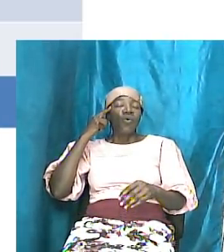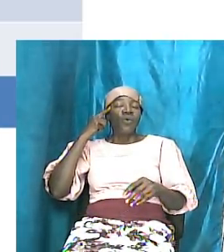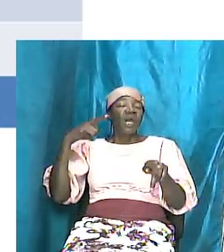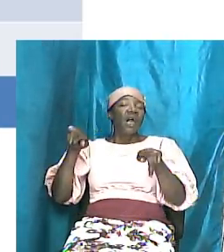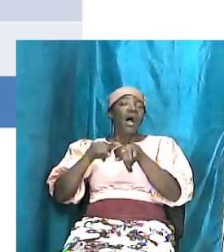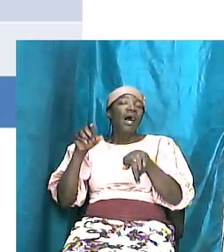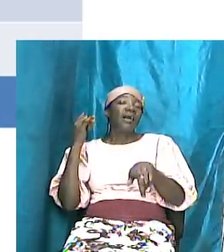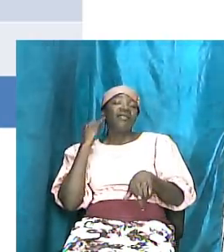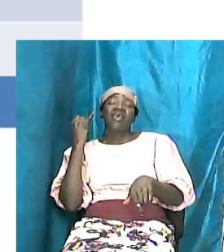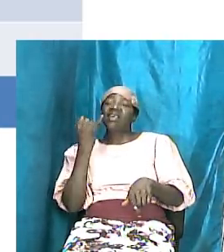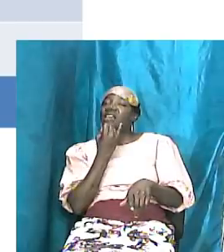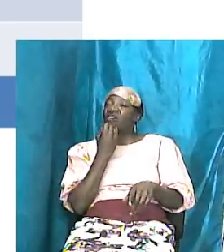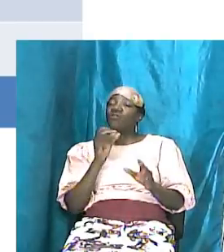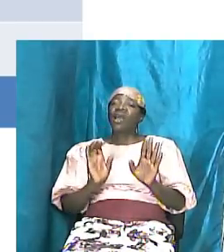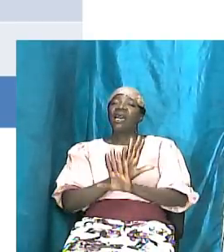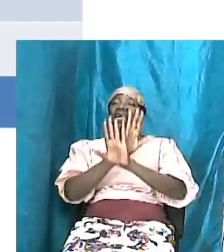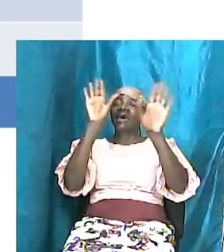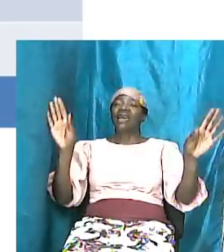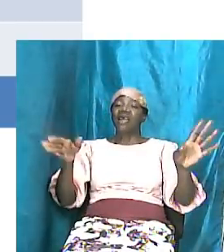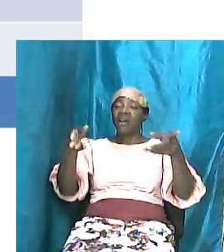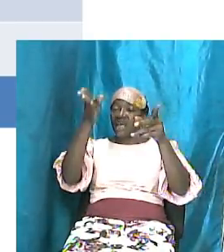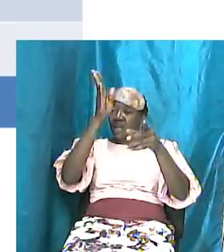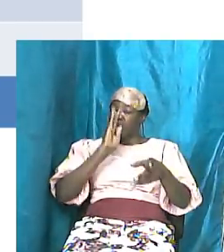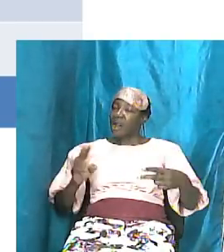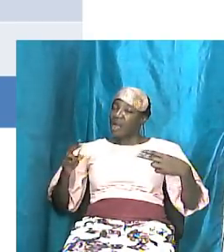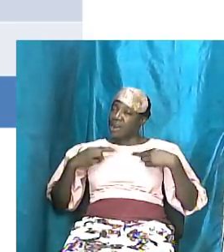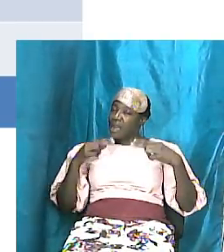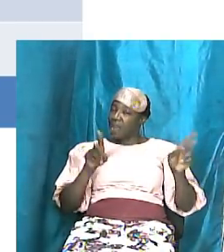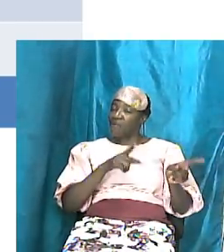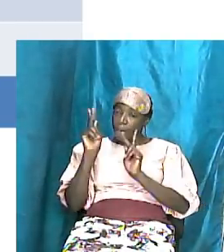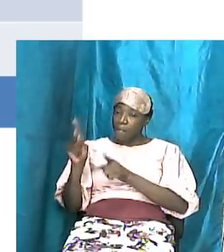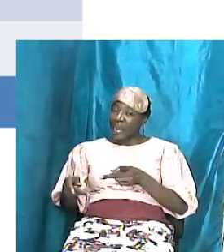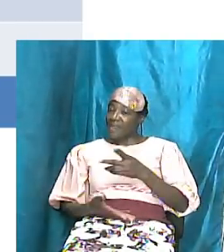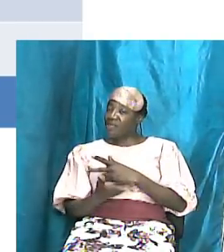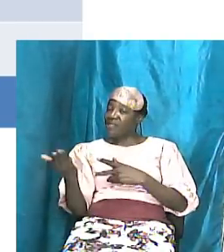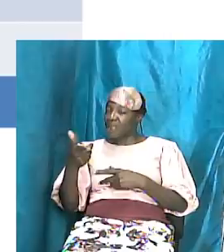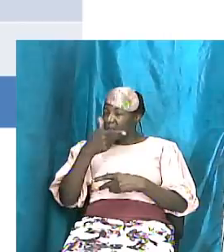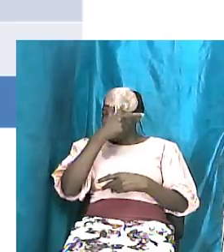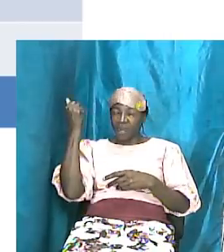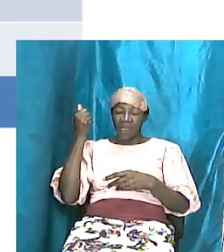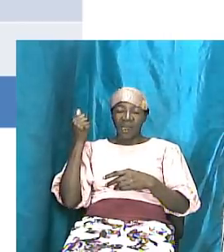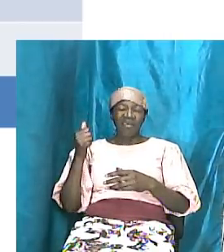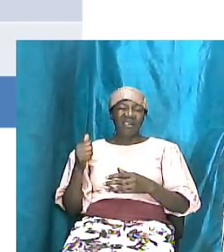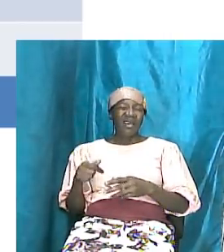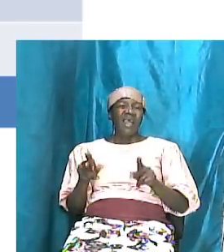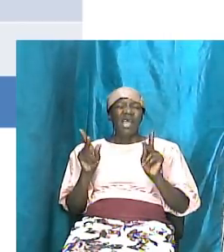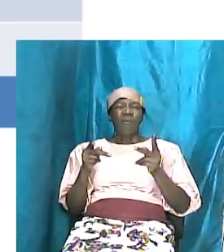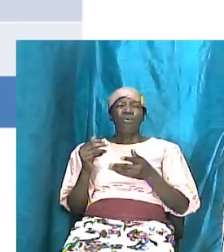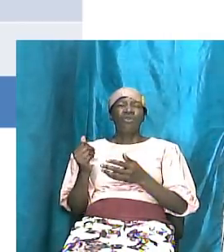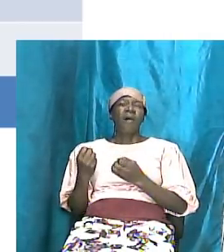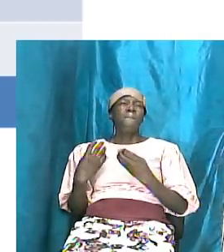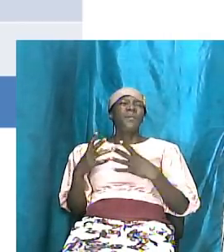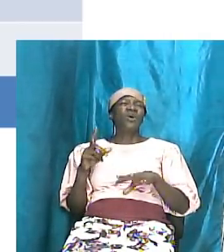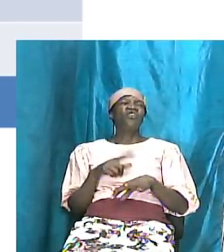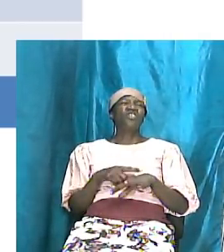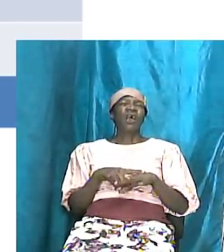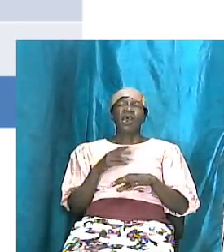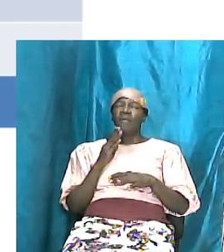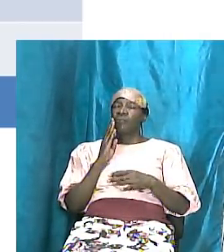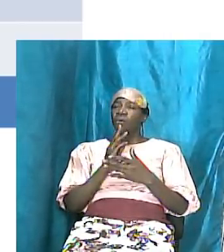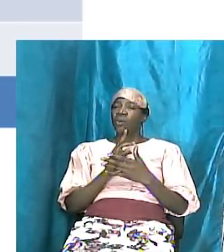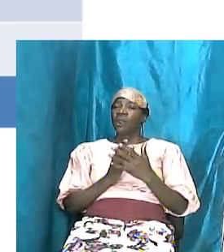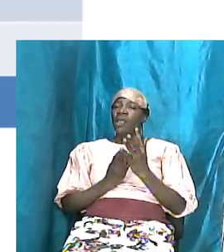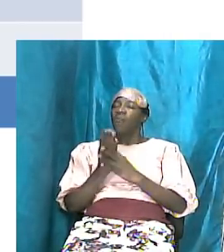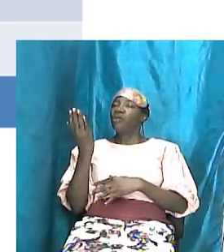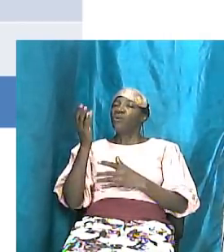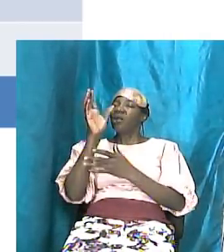And clearly, God had a plan there, because he devoted so much time between chapters 12